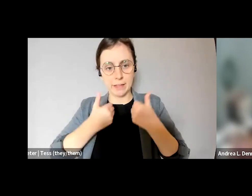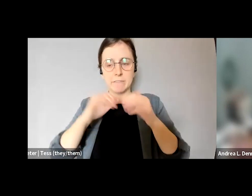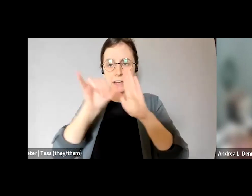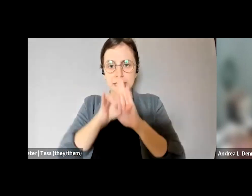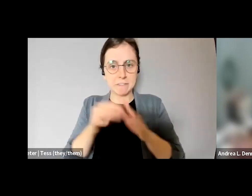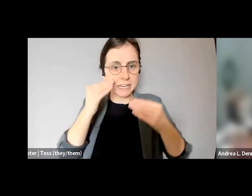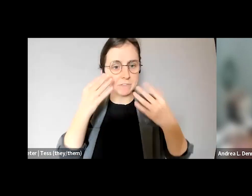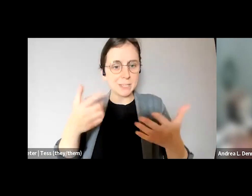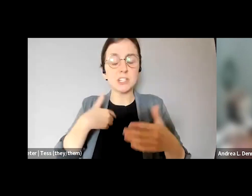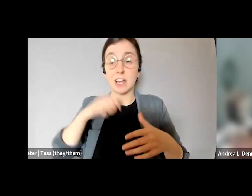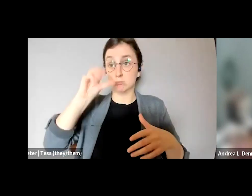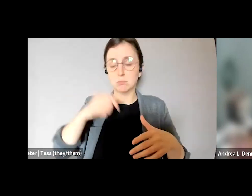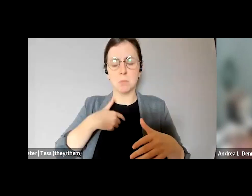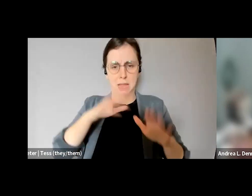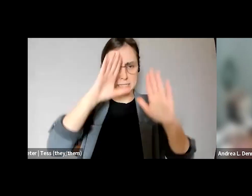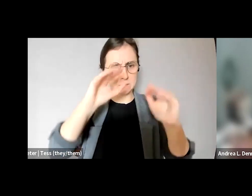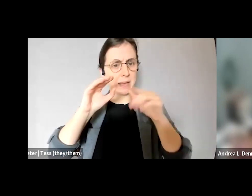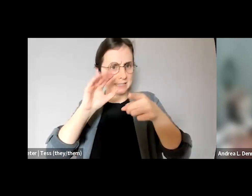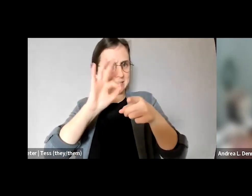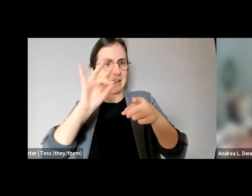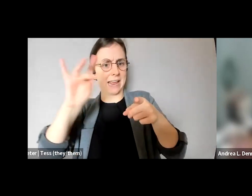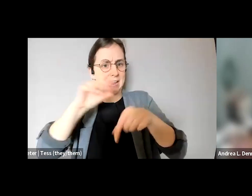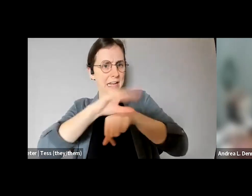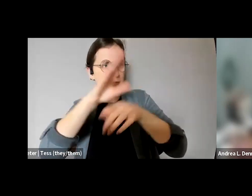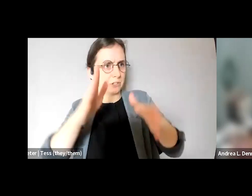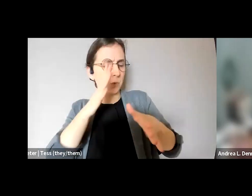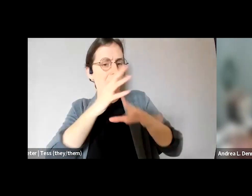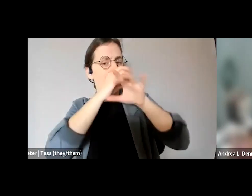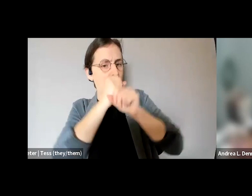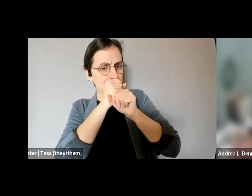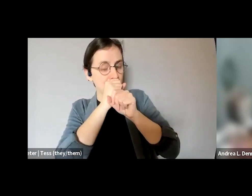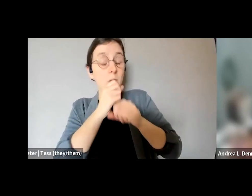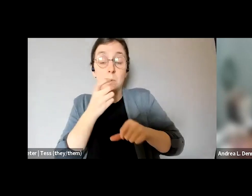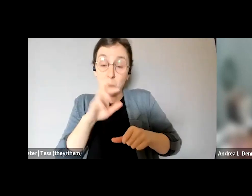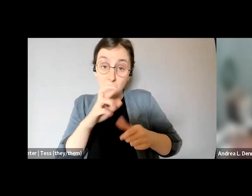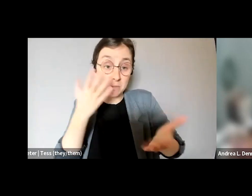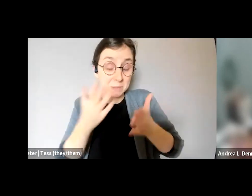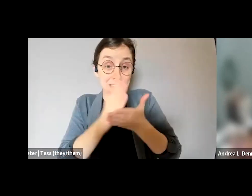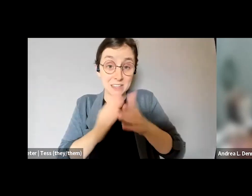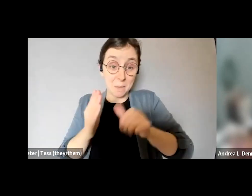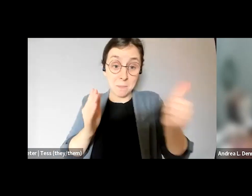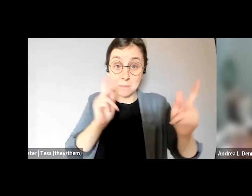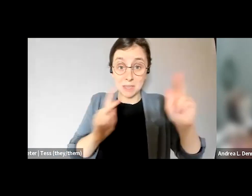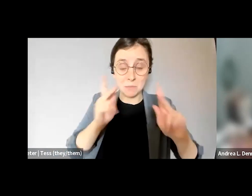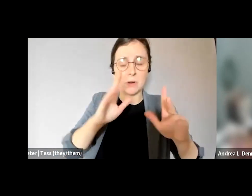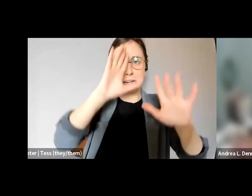is confidential. Or they might expect that it would be shared, right? Which leads to my last point about information sharing,